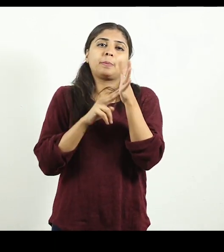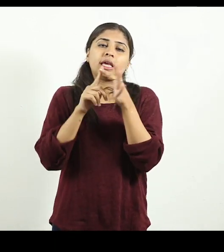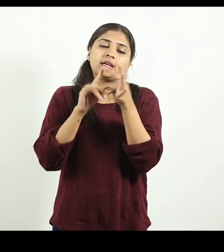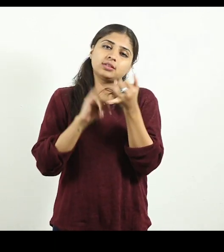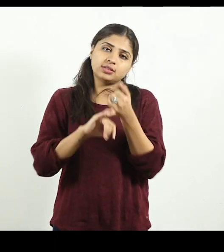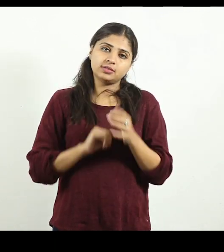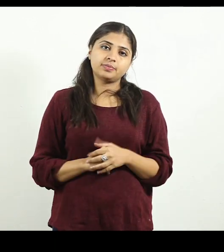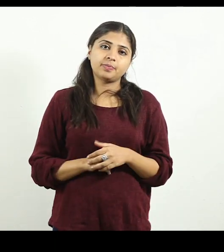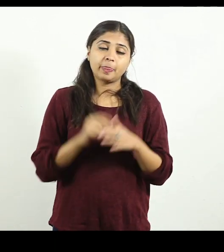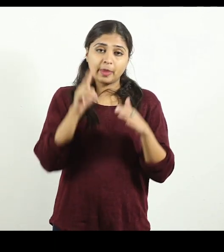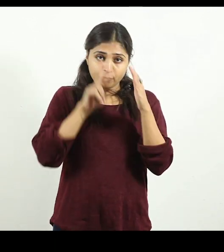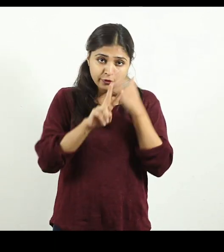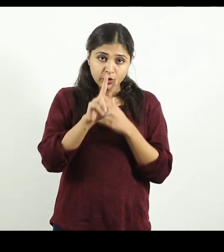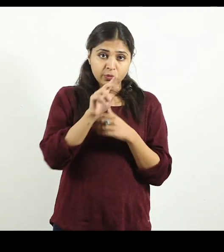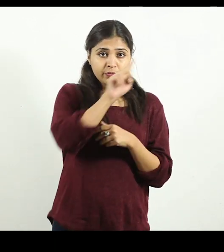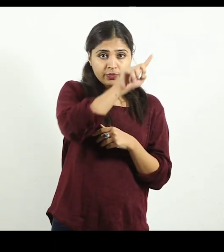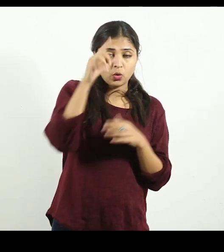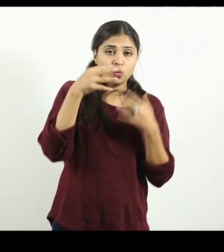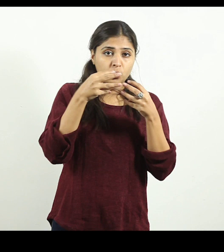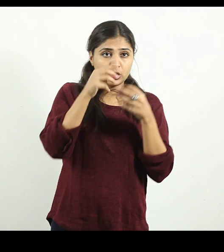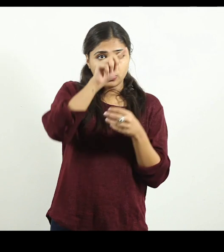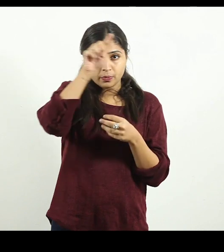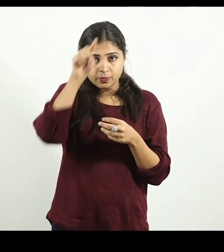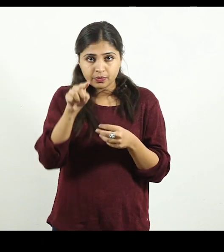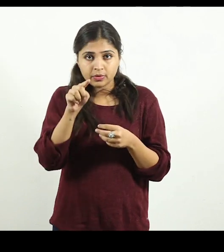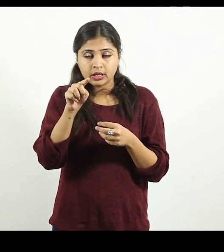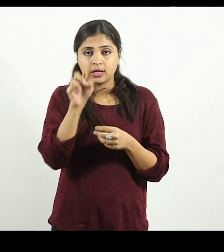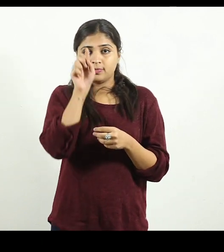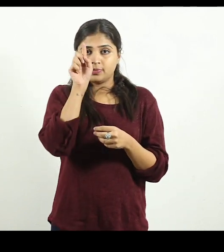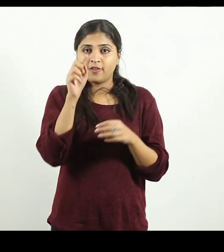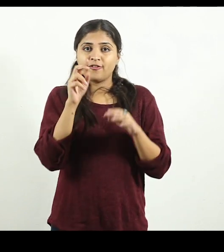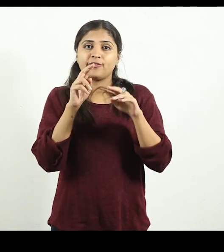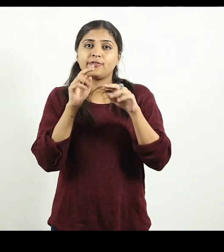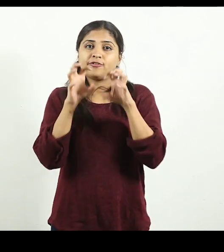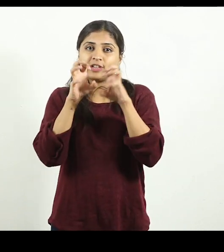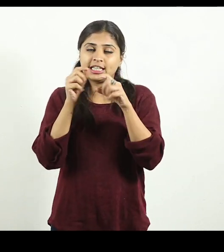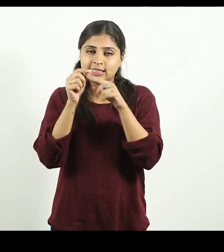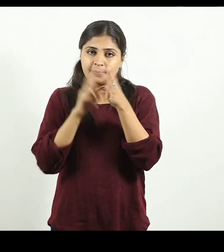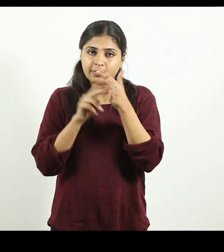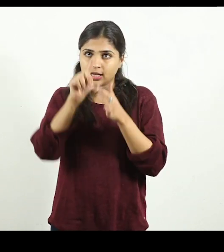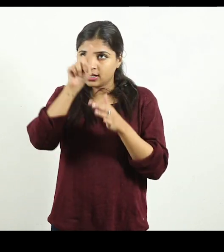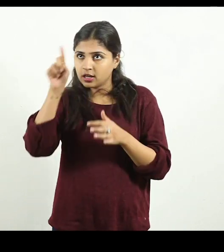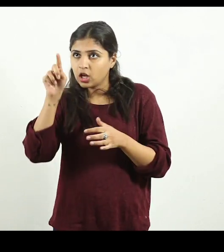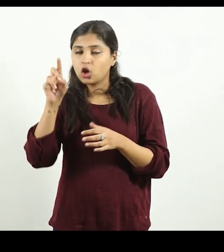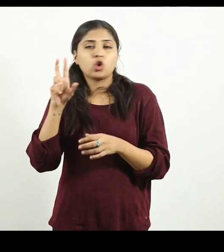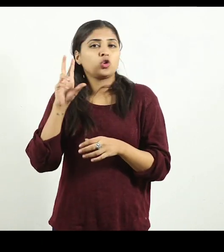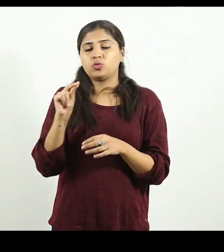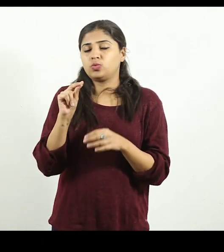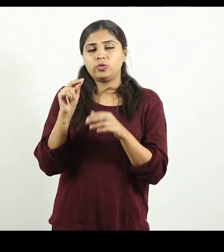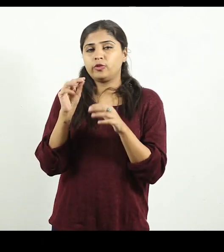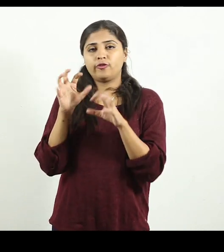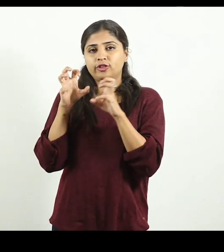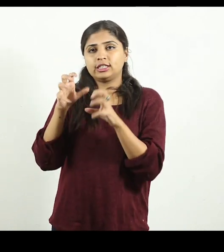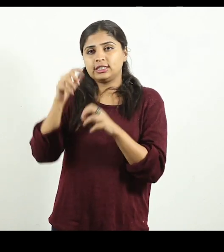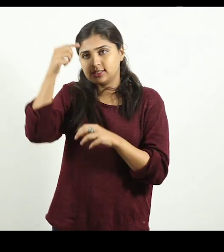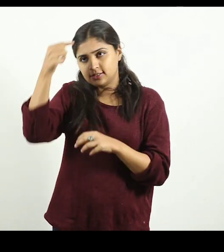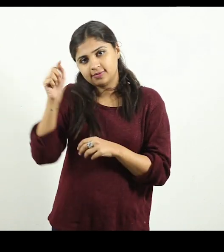On the View tab in the Window group, click the arrow below Freeze panes. Click Unfreeze panes.